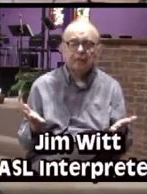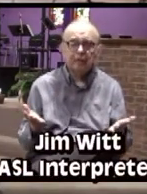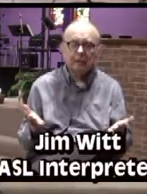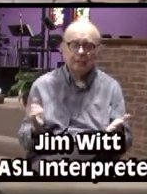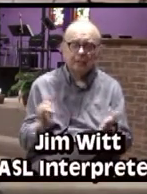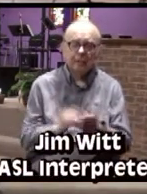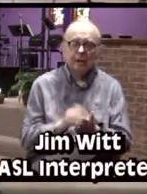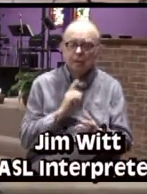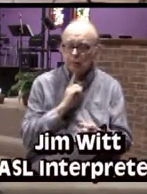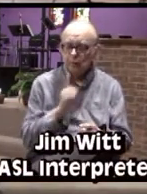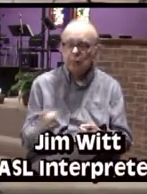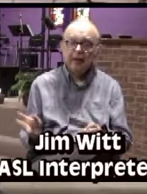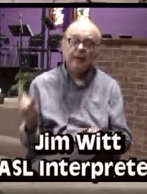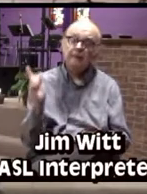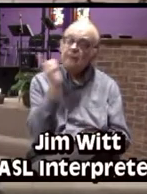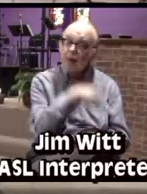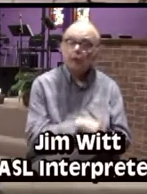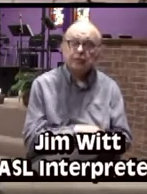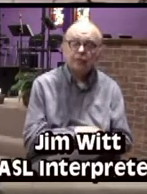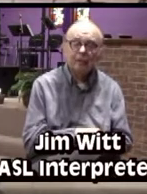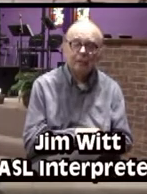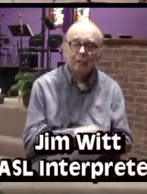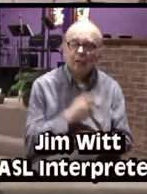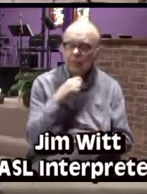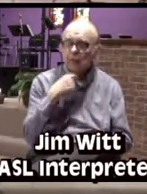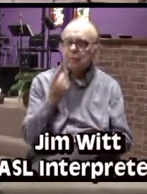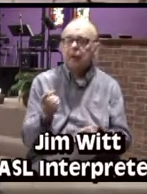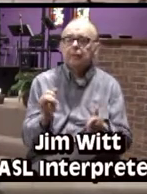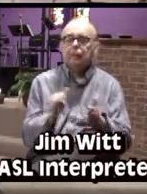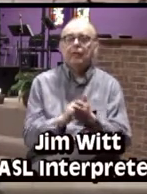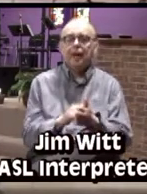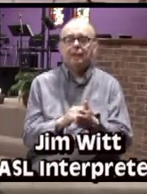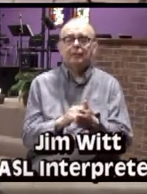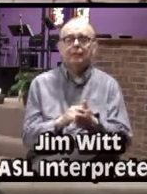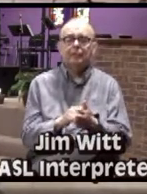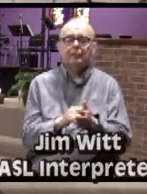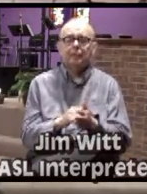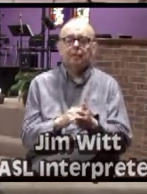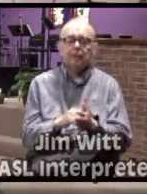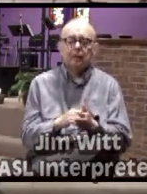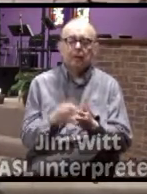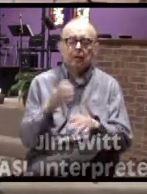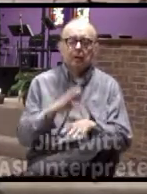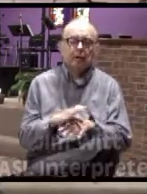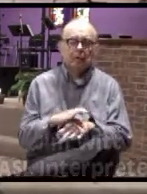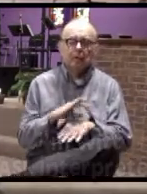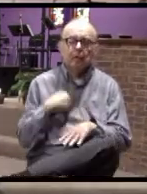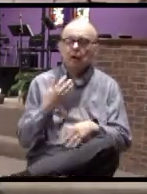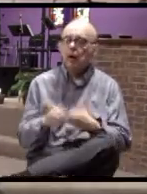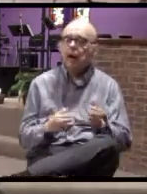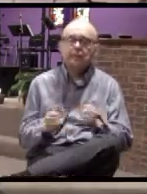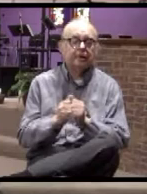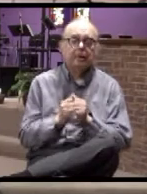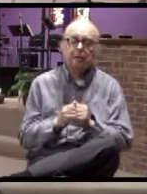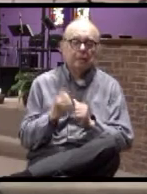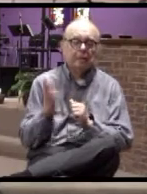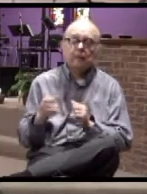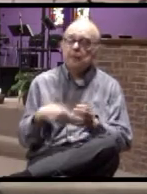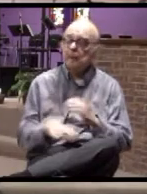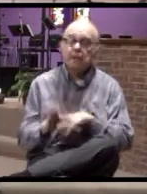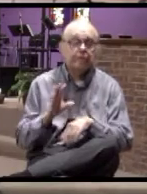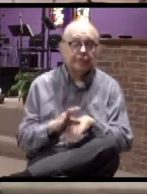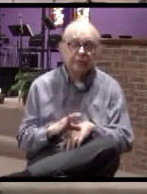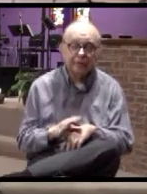that is absolutely false. Whoever tells you that in church we got it all together has never been into church.